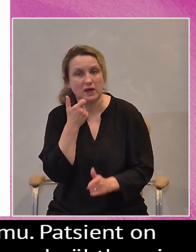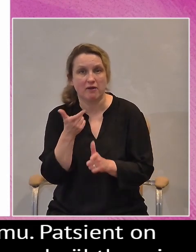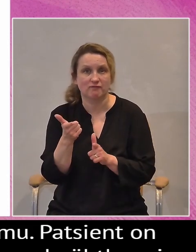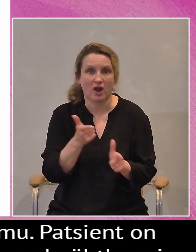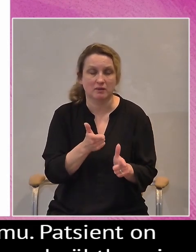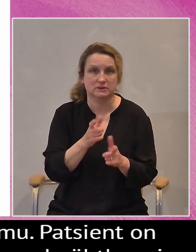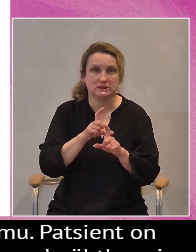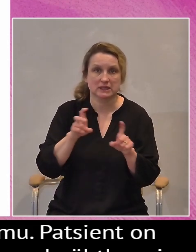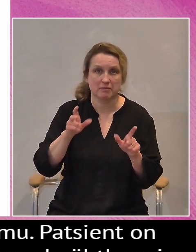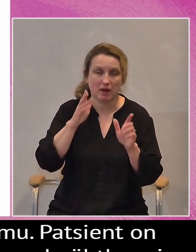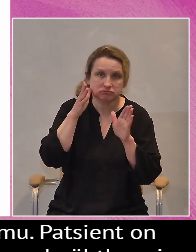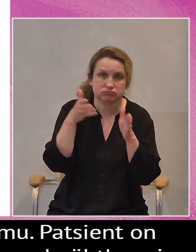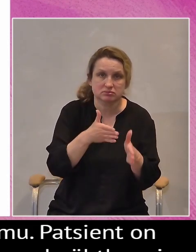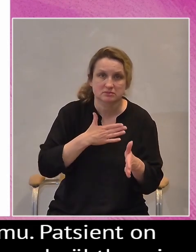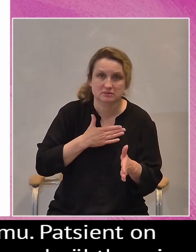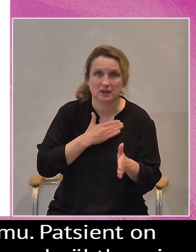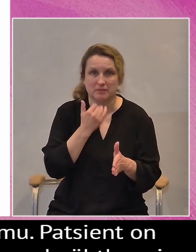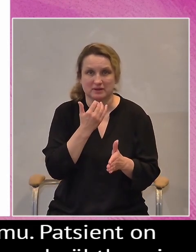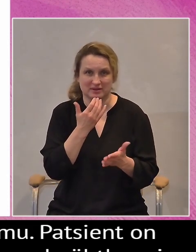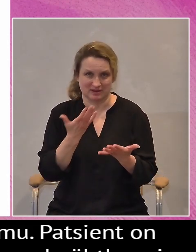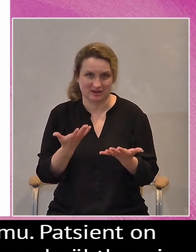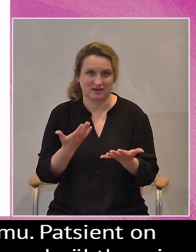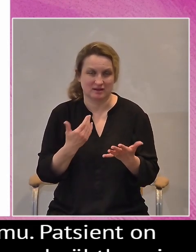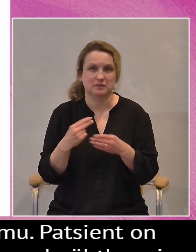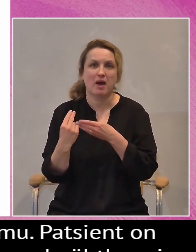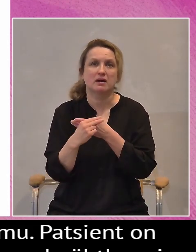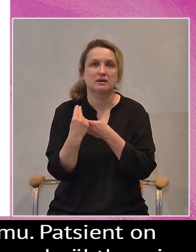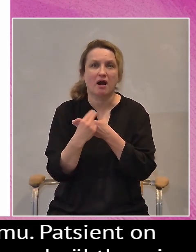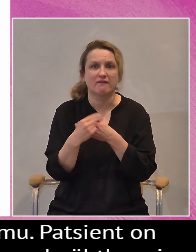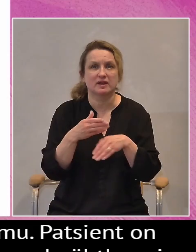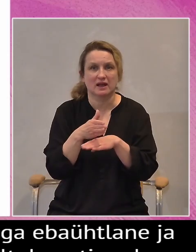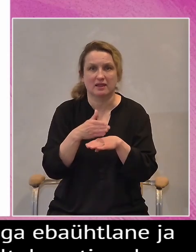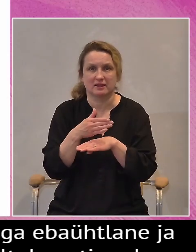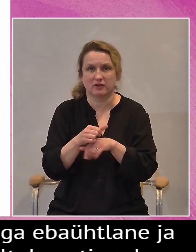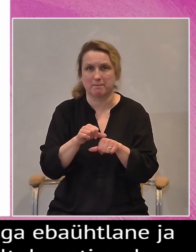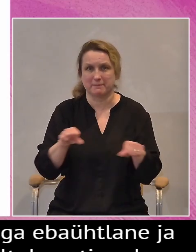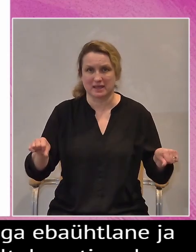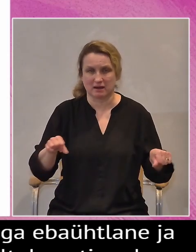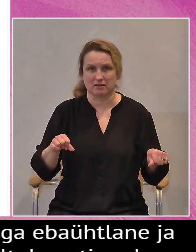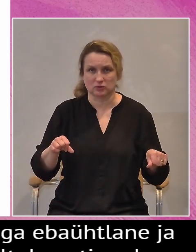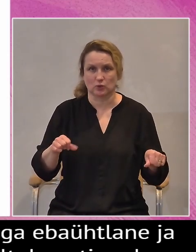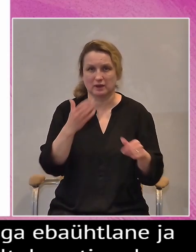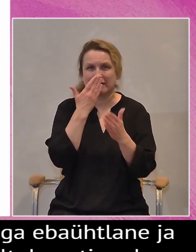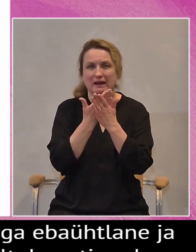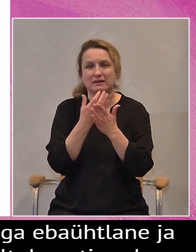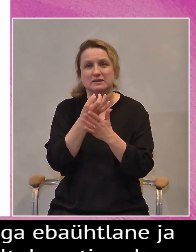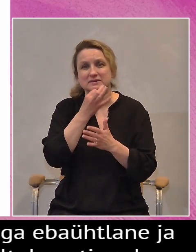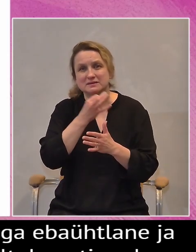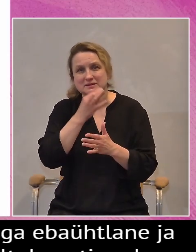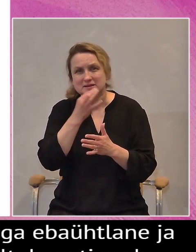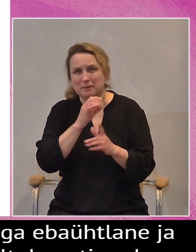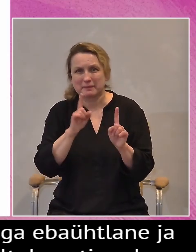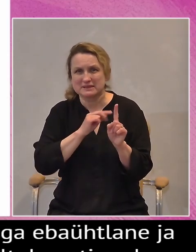lack of official knowledge. It often comes down to the specific doctor's ability to read on the